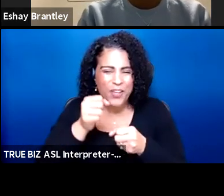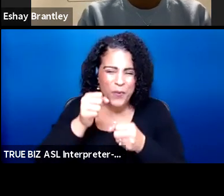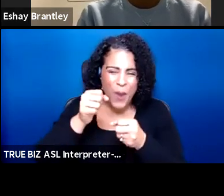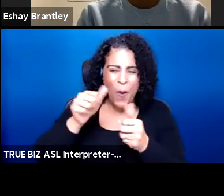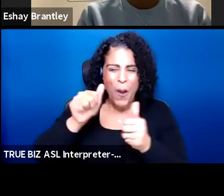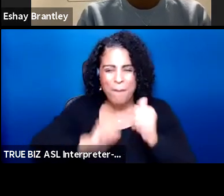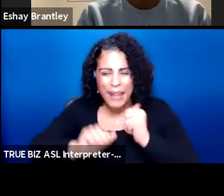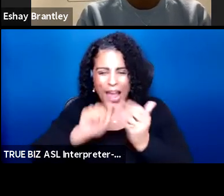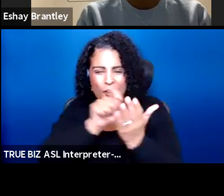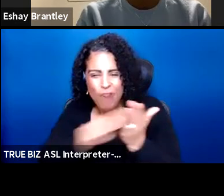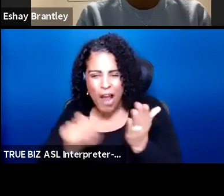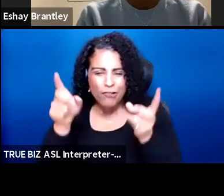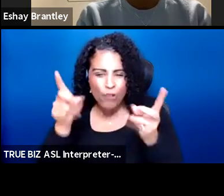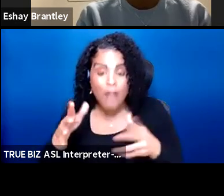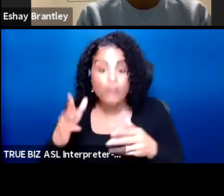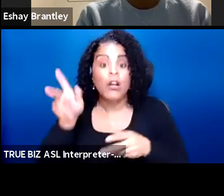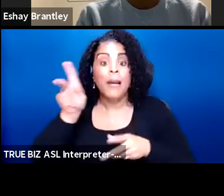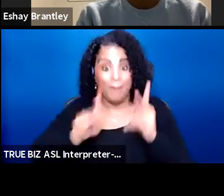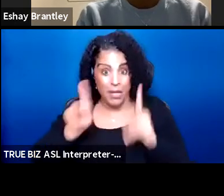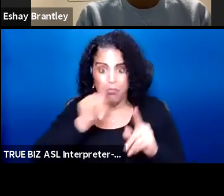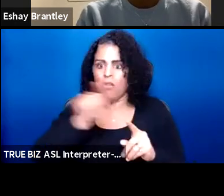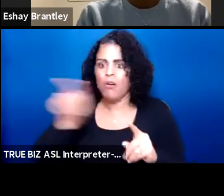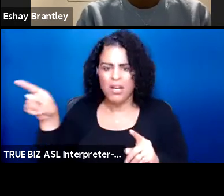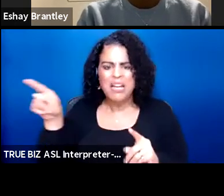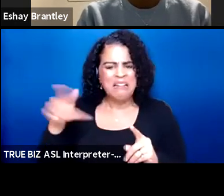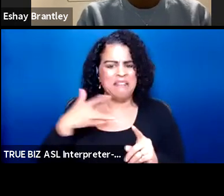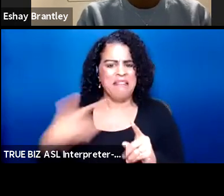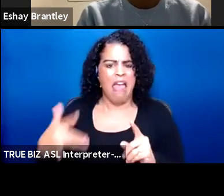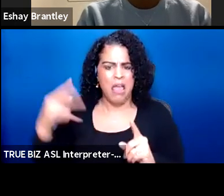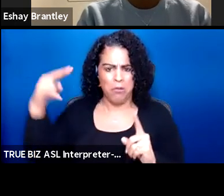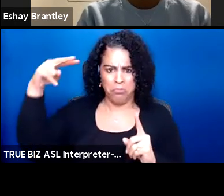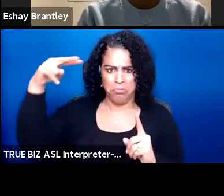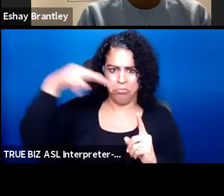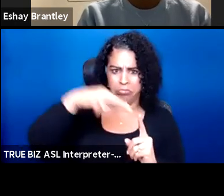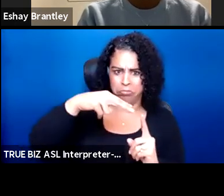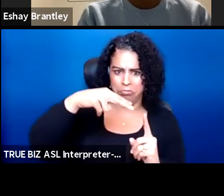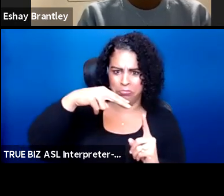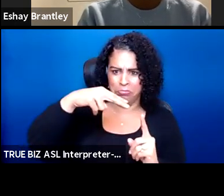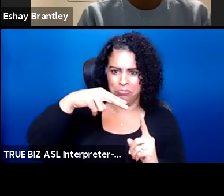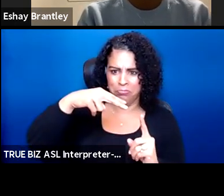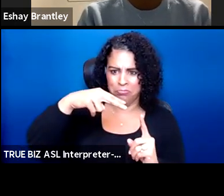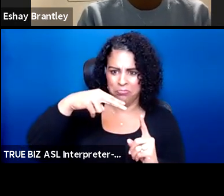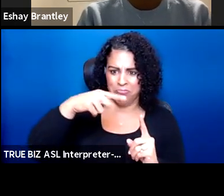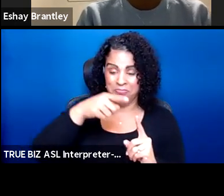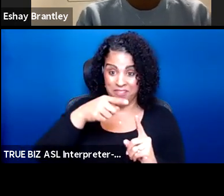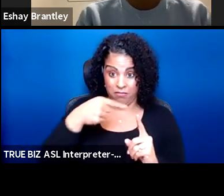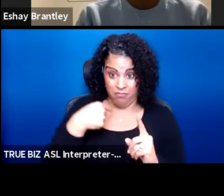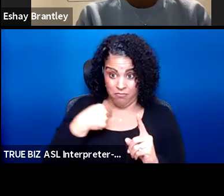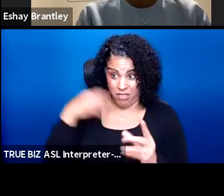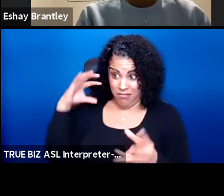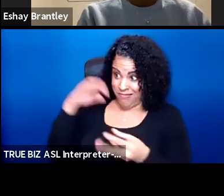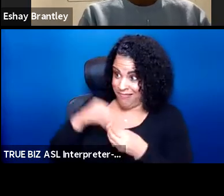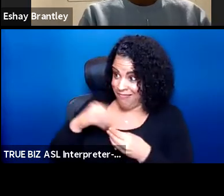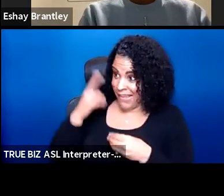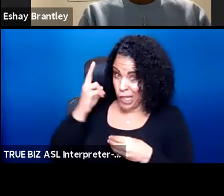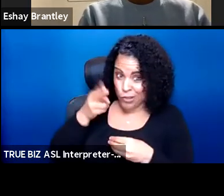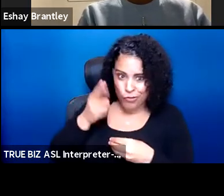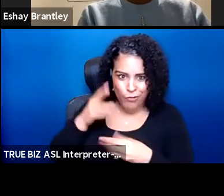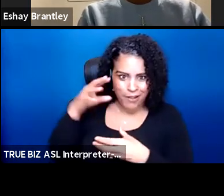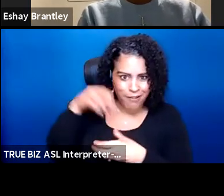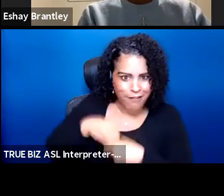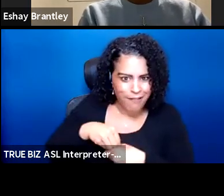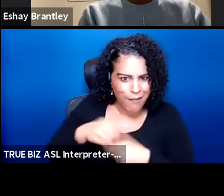director, whatever, people do tend to look down on you as if the histories that you come from and with,